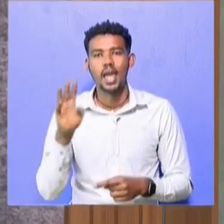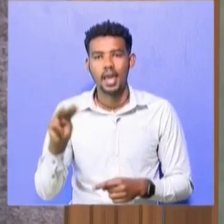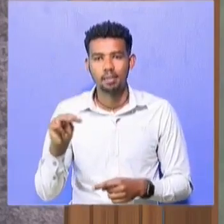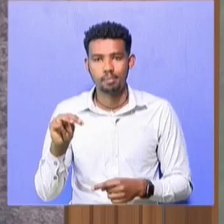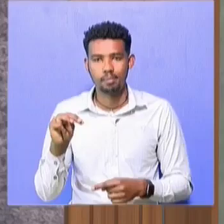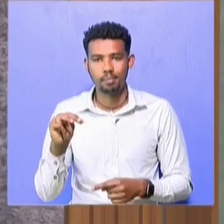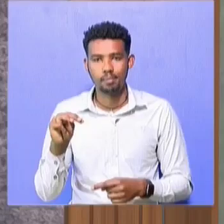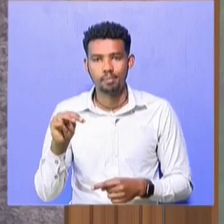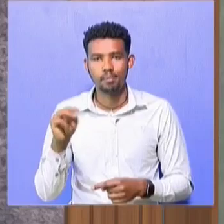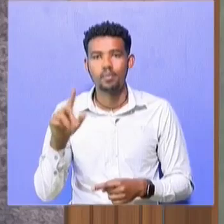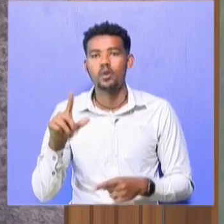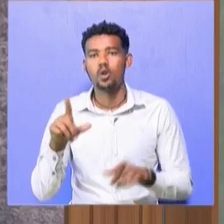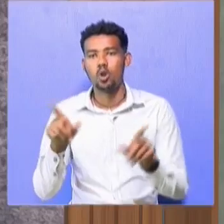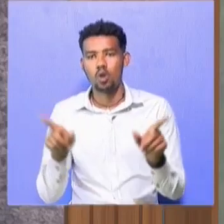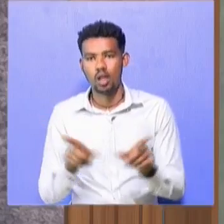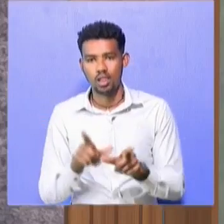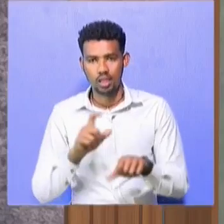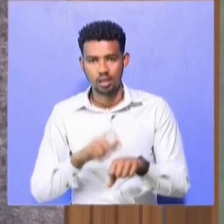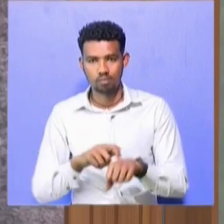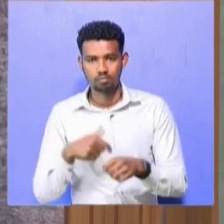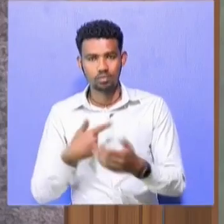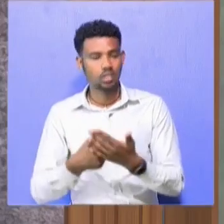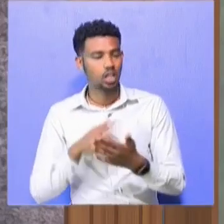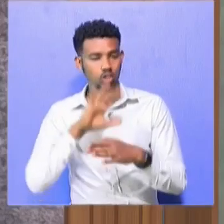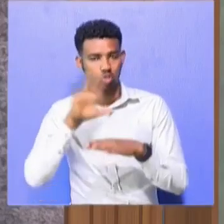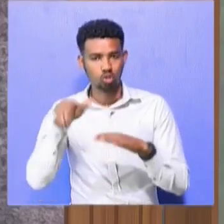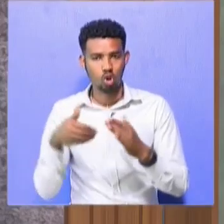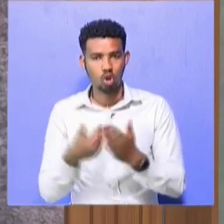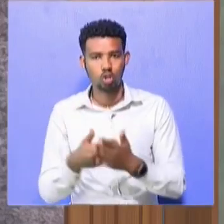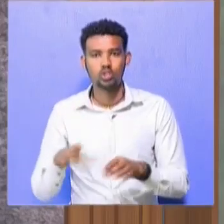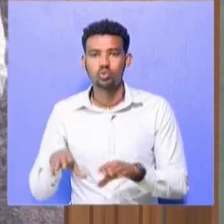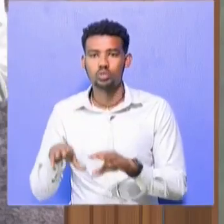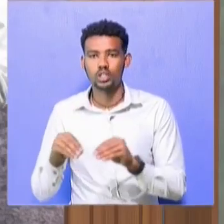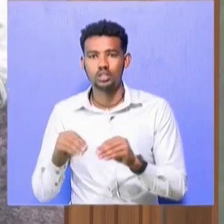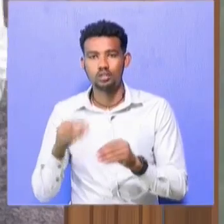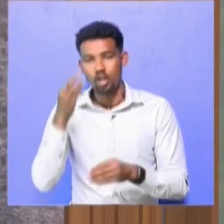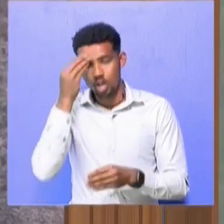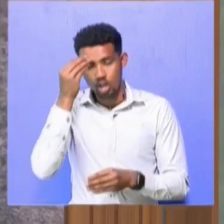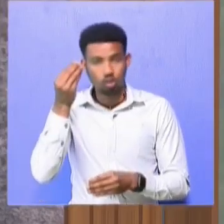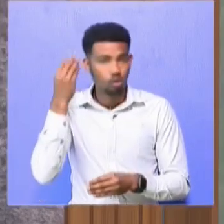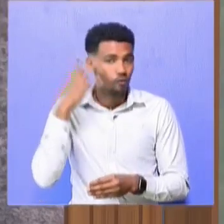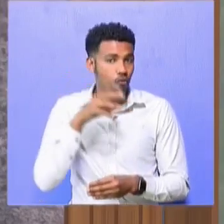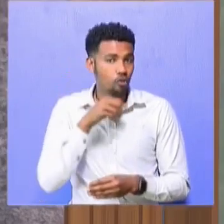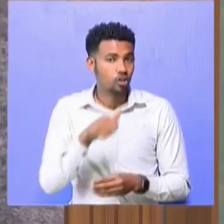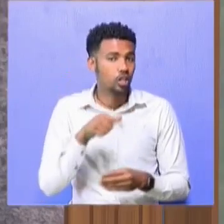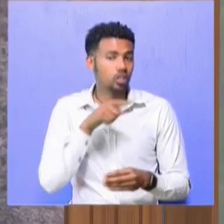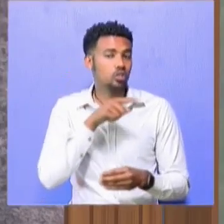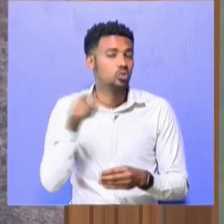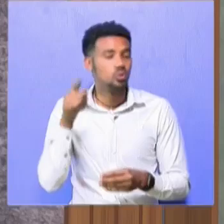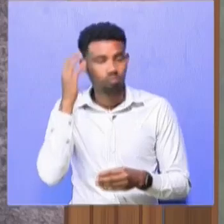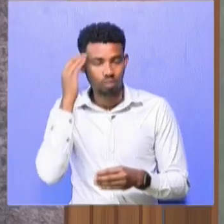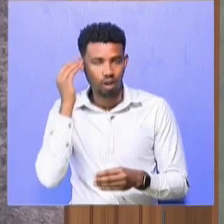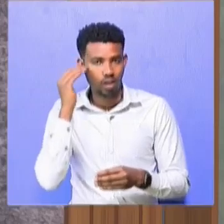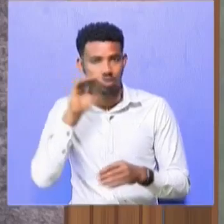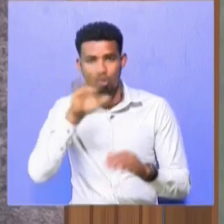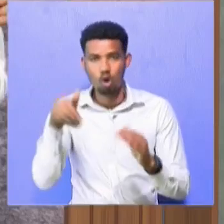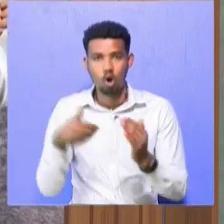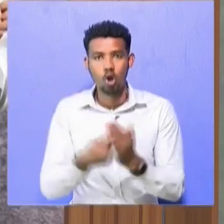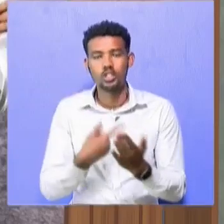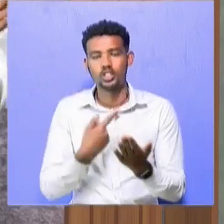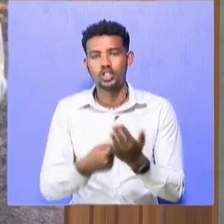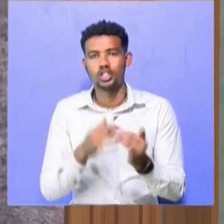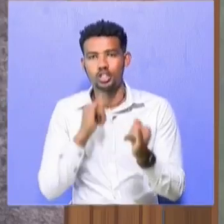time. That's all, students. Don't forget, keep in your mind all this